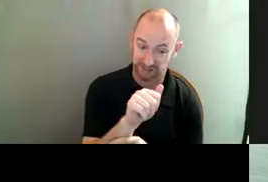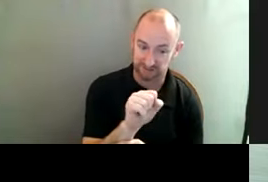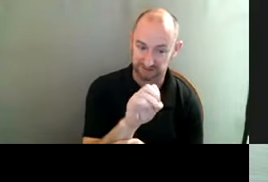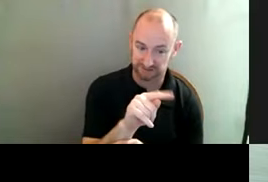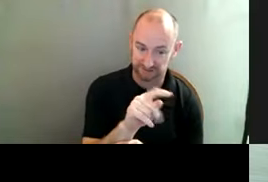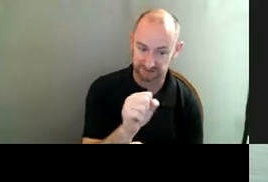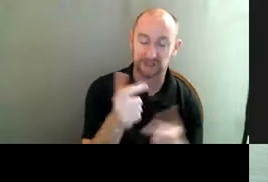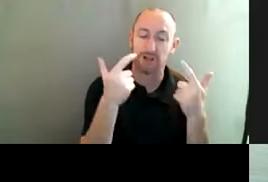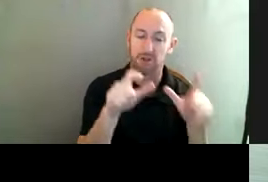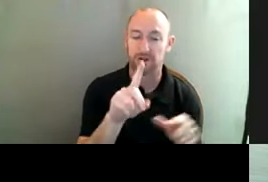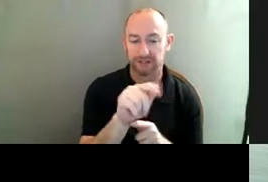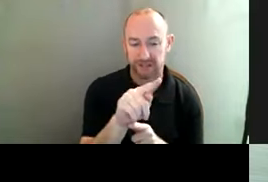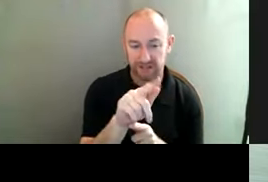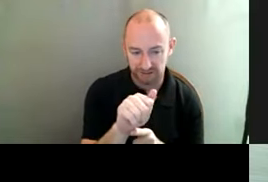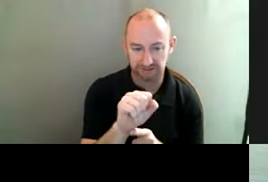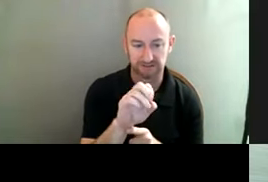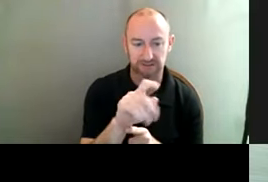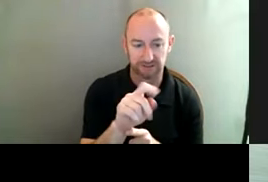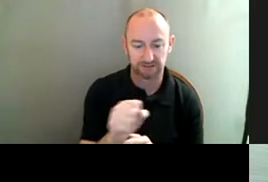sets, multi-dimensional data sets,